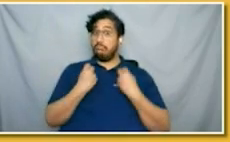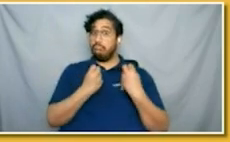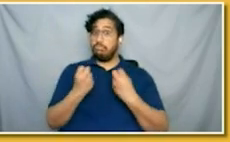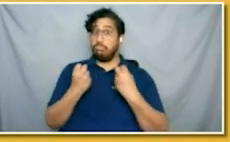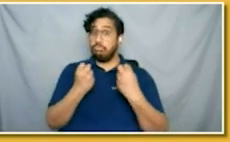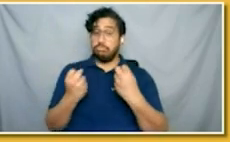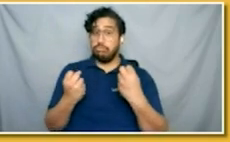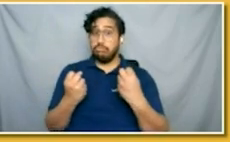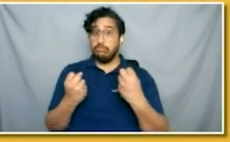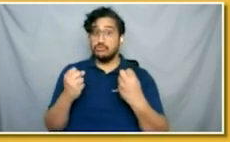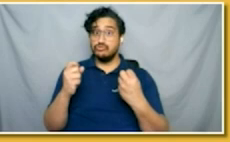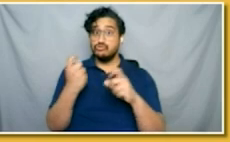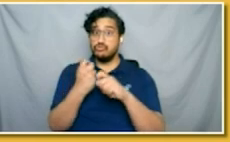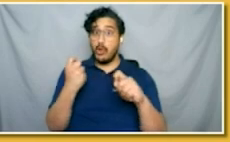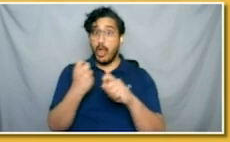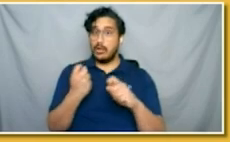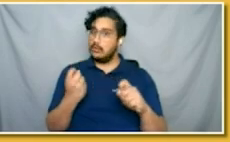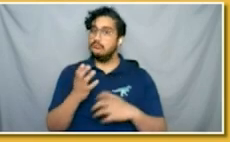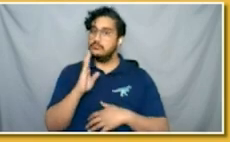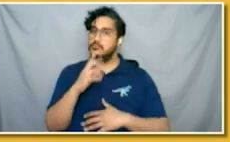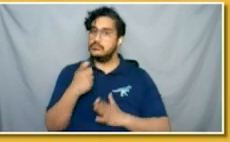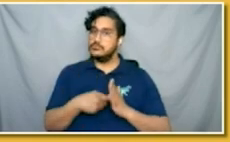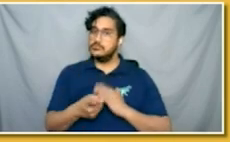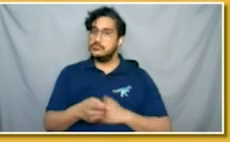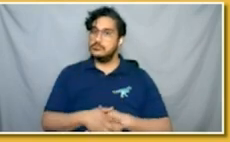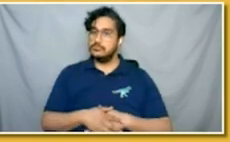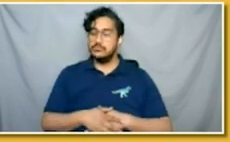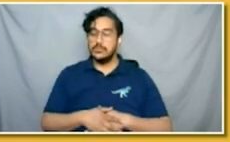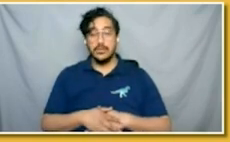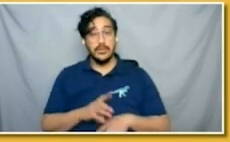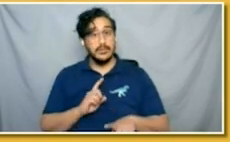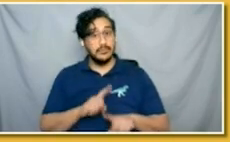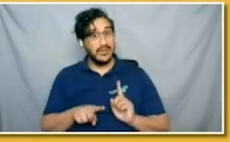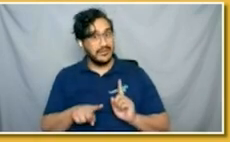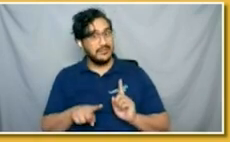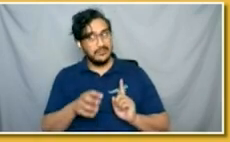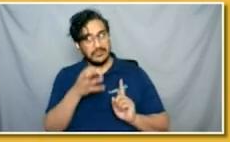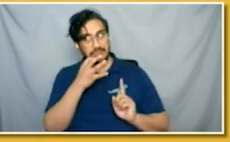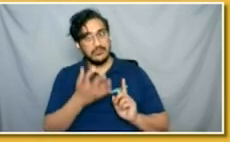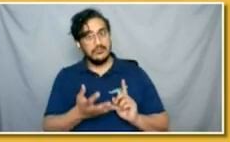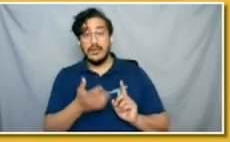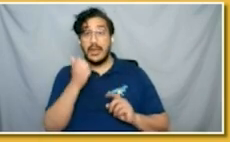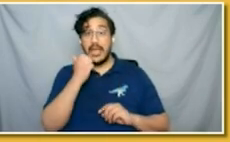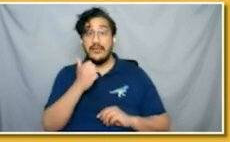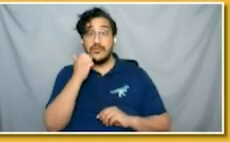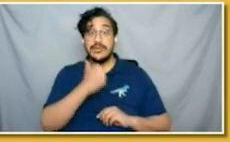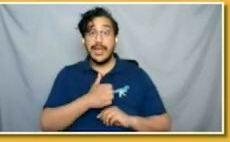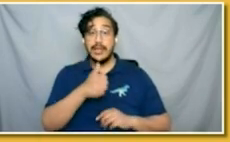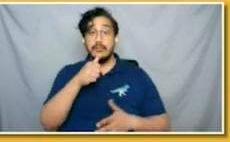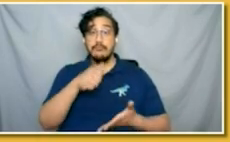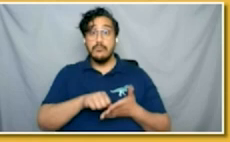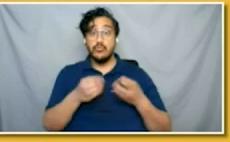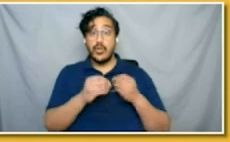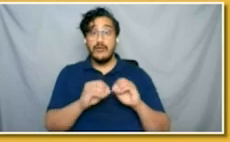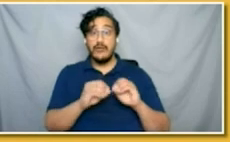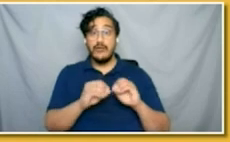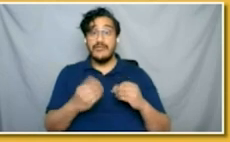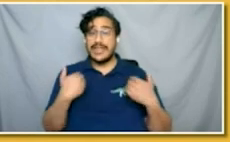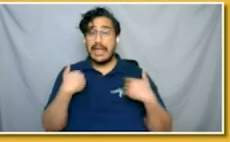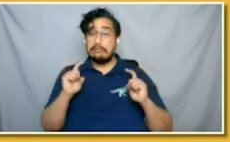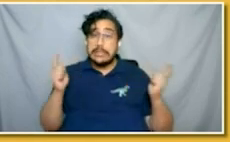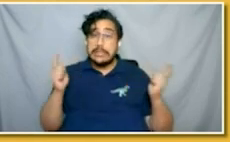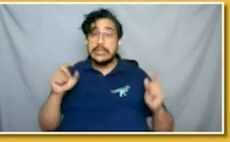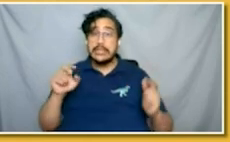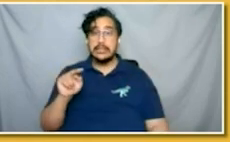already going there. You know, every day, the post office has the largest network around. And that's what they're going to